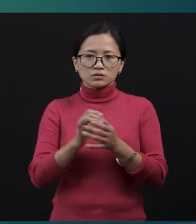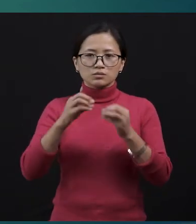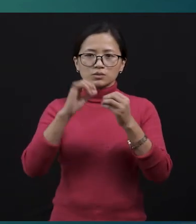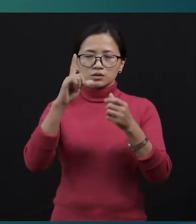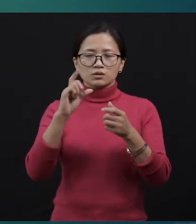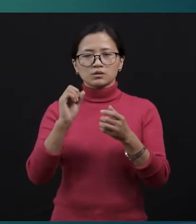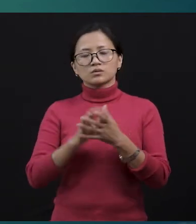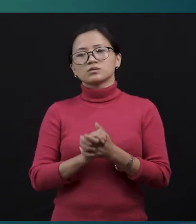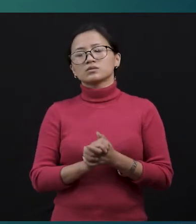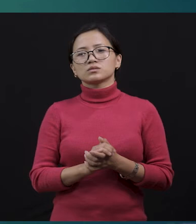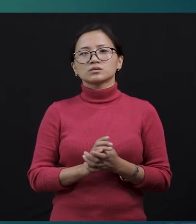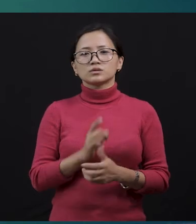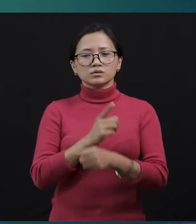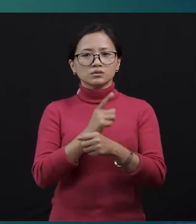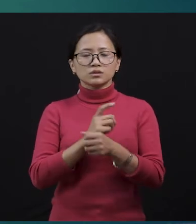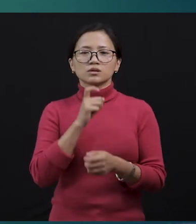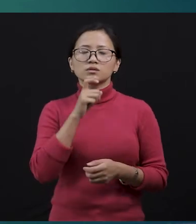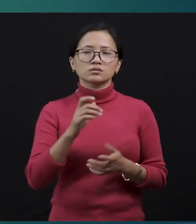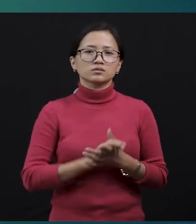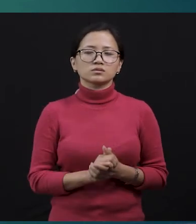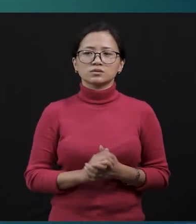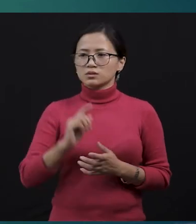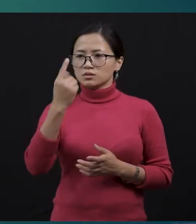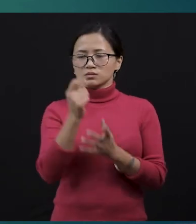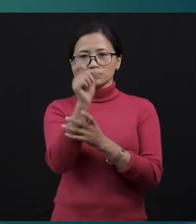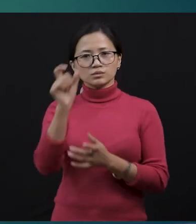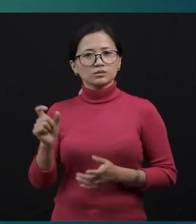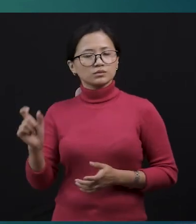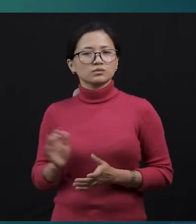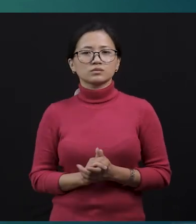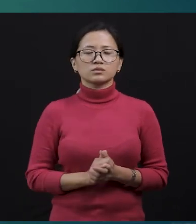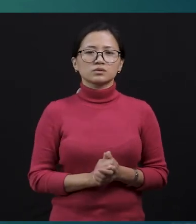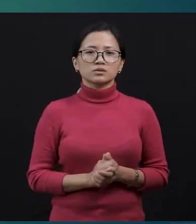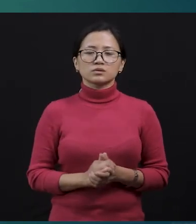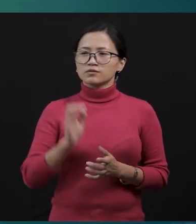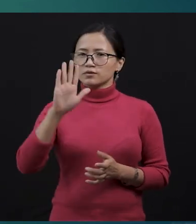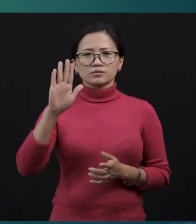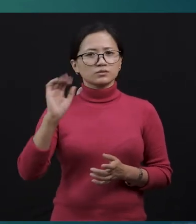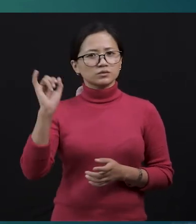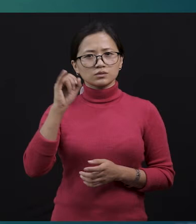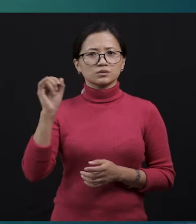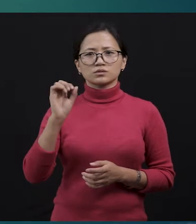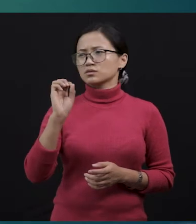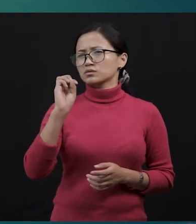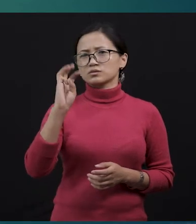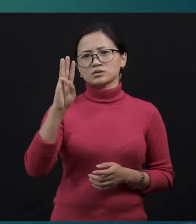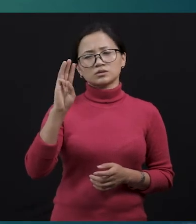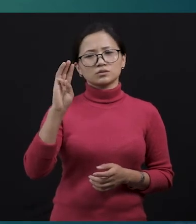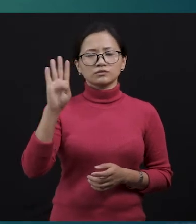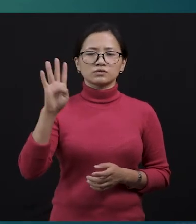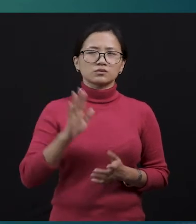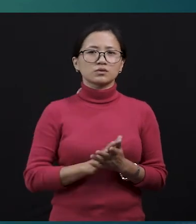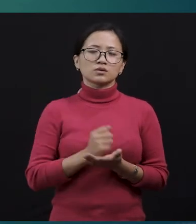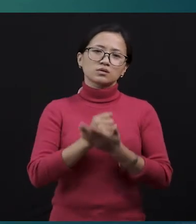there and you have to work independently. The only people that you have around would be your crew, 5 to 6, 3 to 4, and you